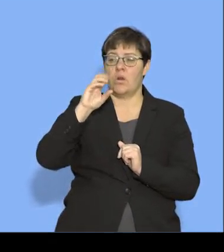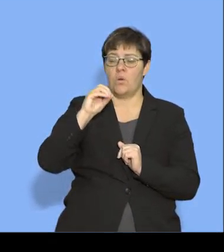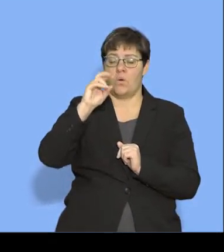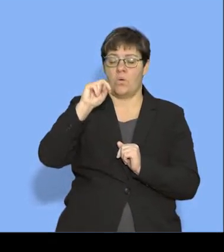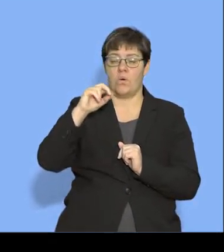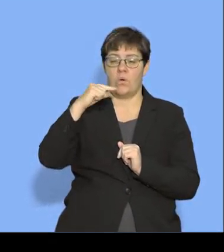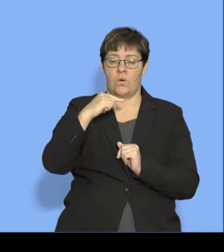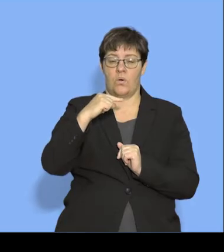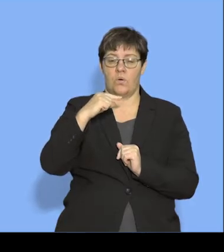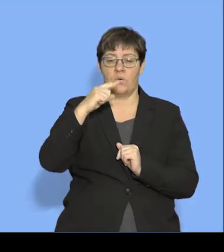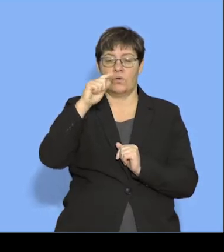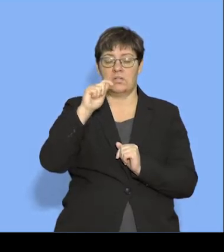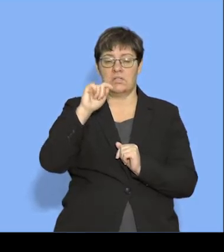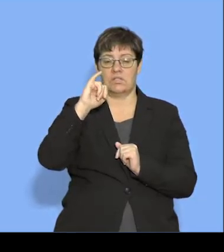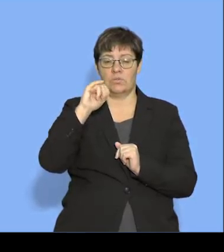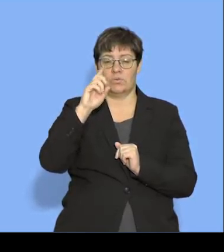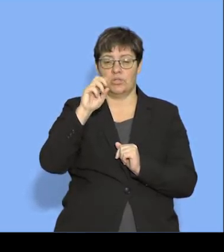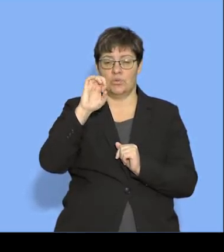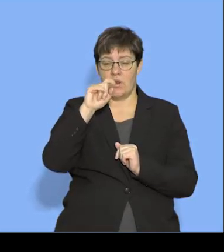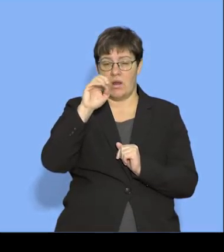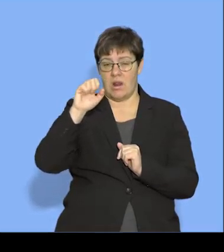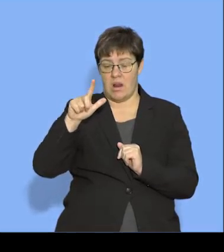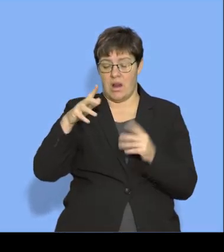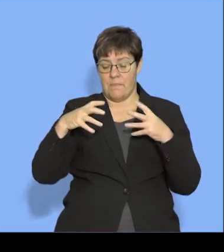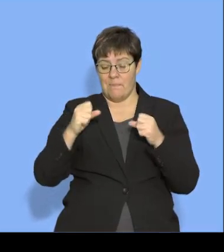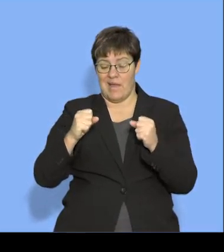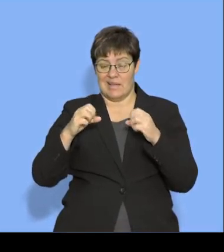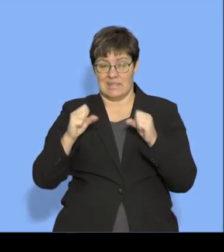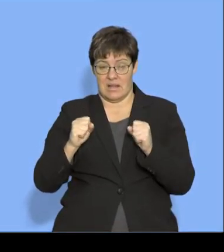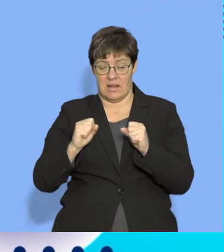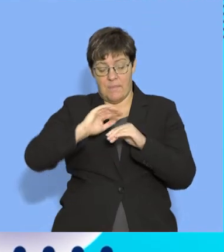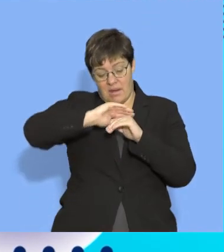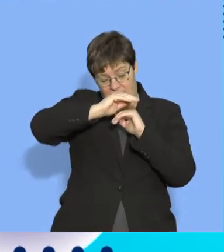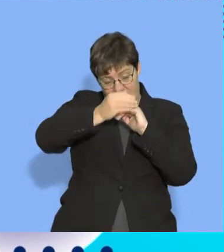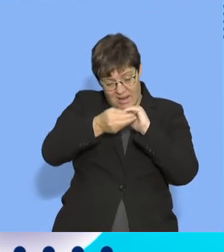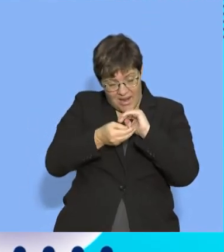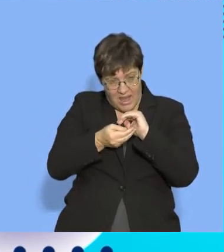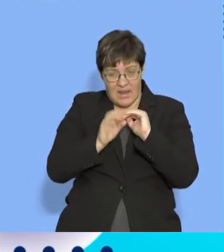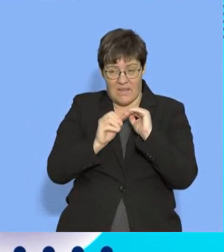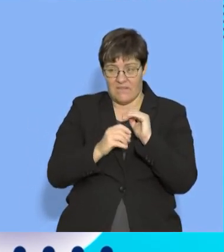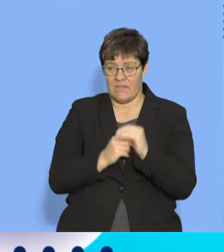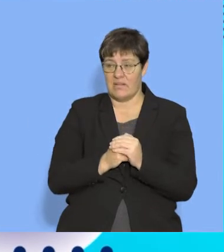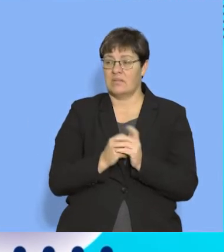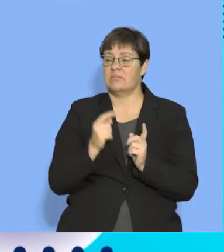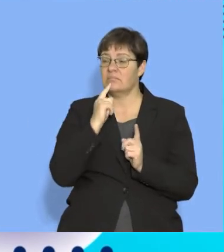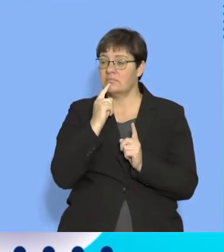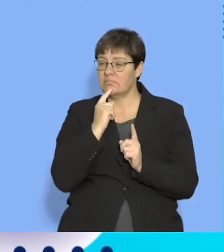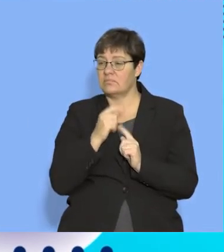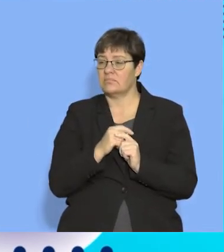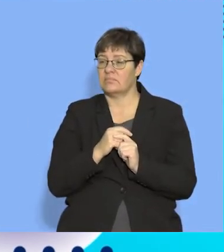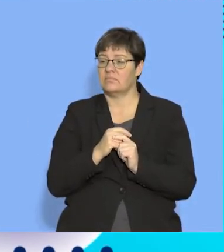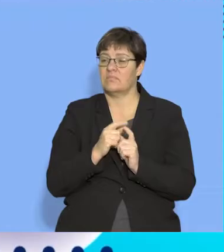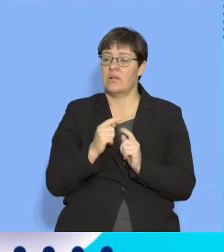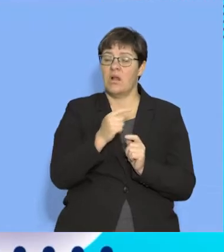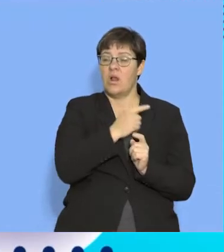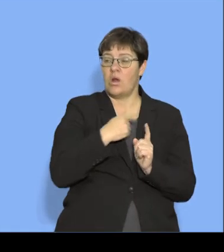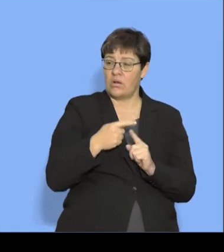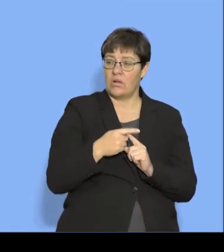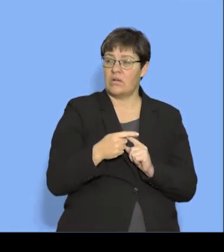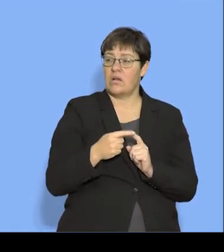muscles. Again, throughout the digestive system, we've got muscles lining the digestive system. These are a combination